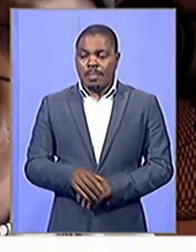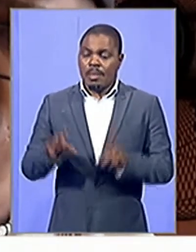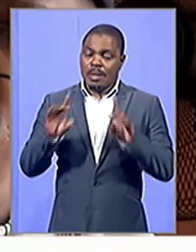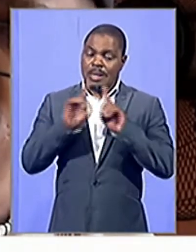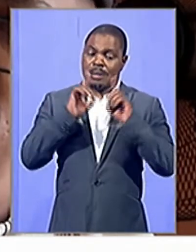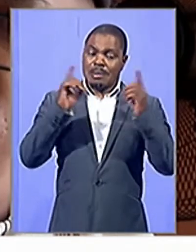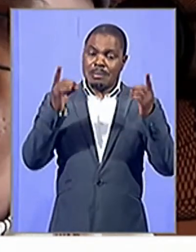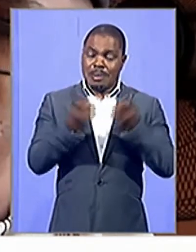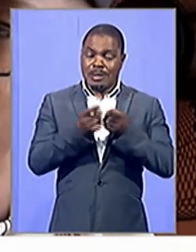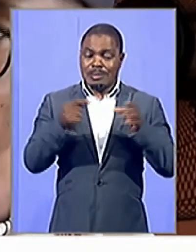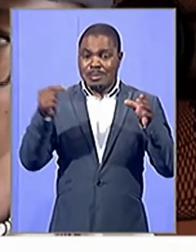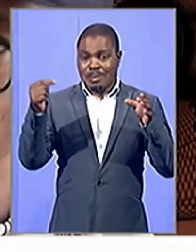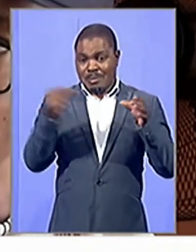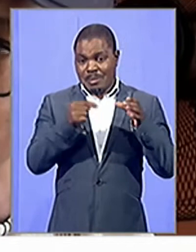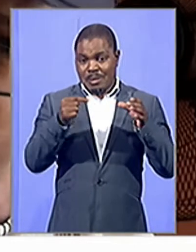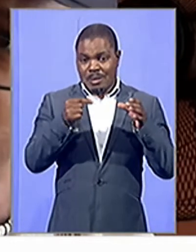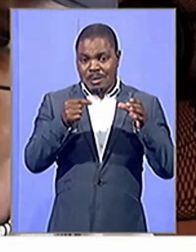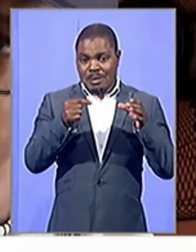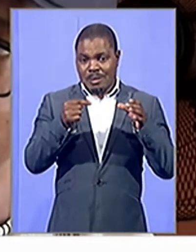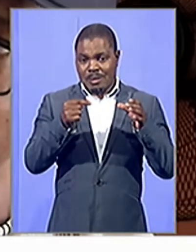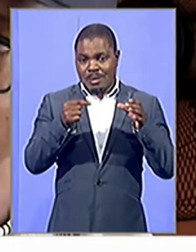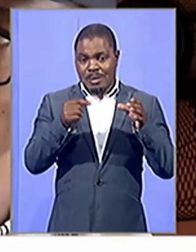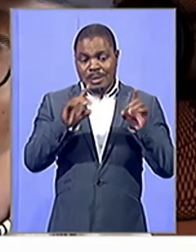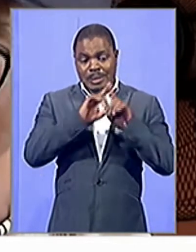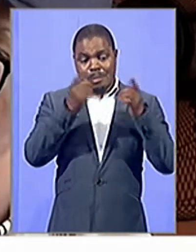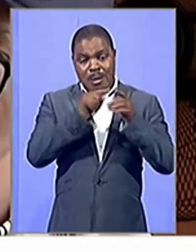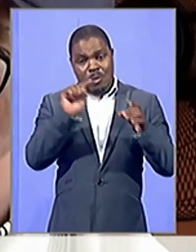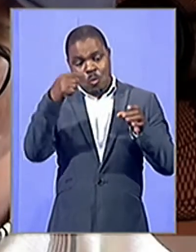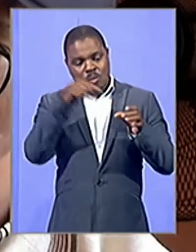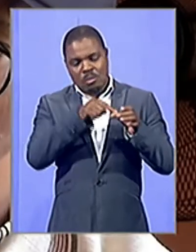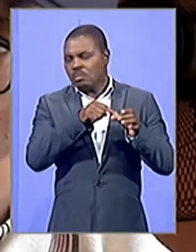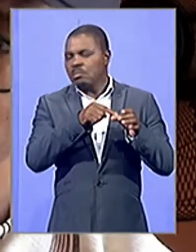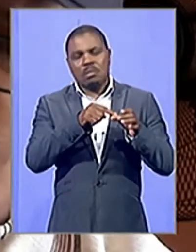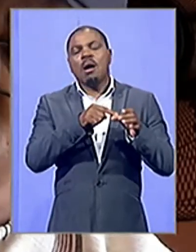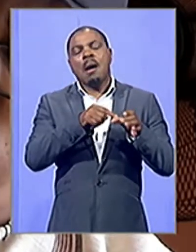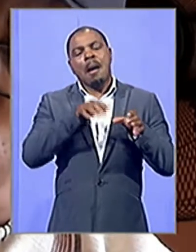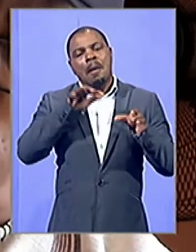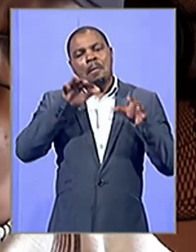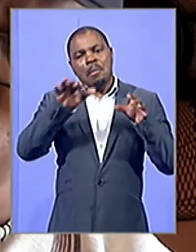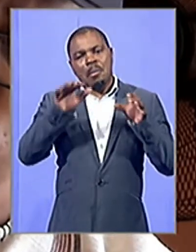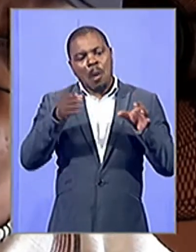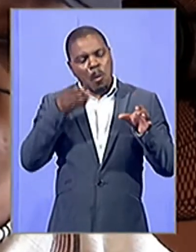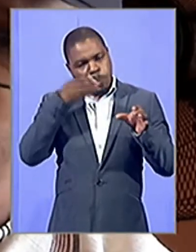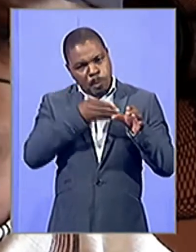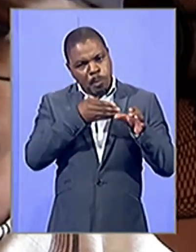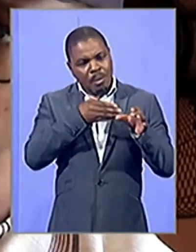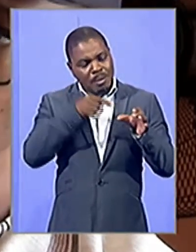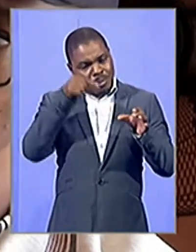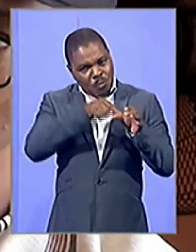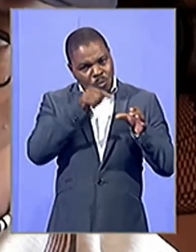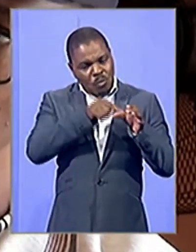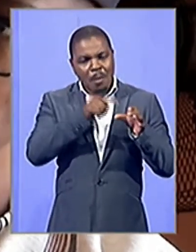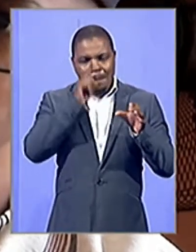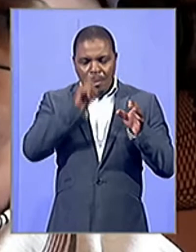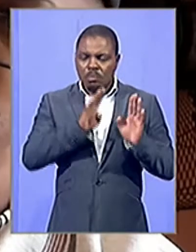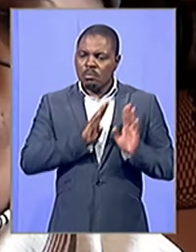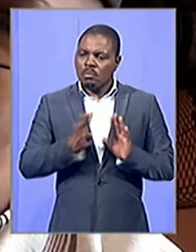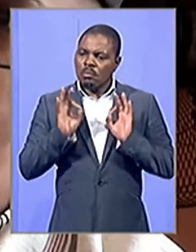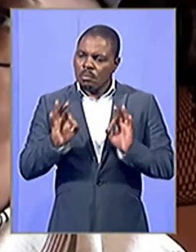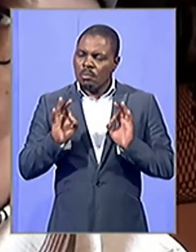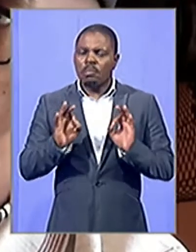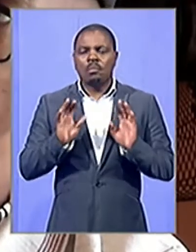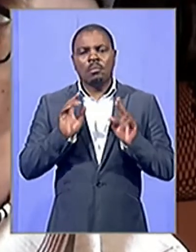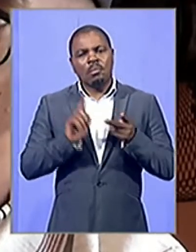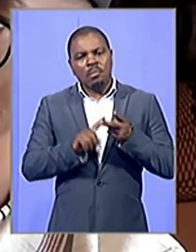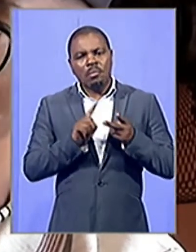lefapha ga se lefapha fela, ke batho ba ba tshwantseng ba nne le botho, ba tshwantseng